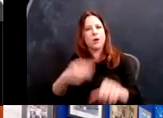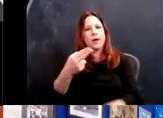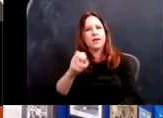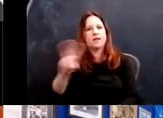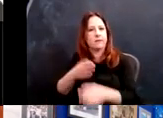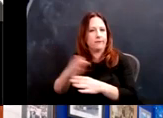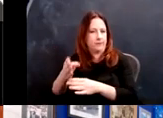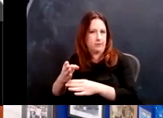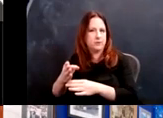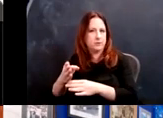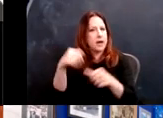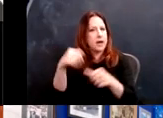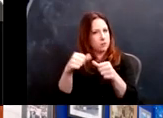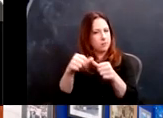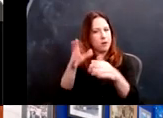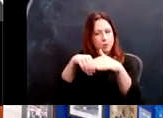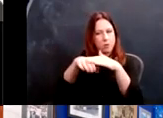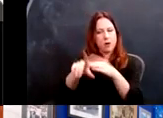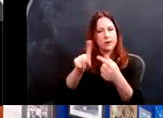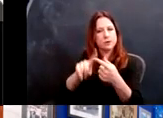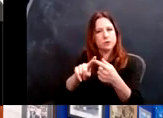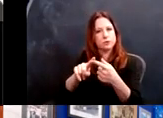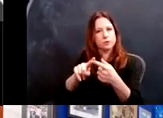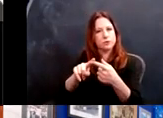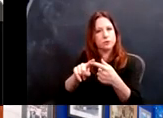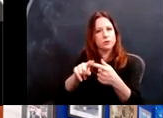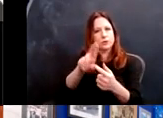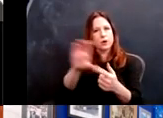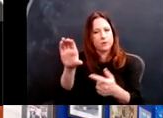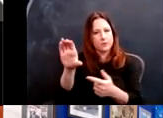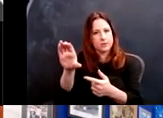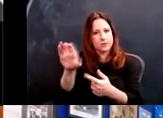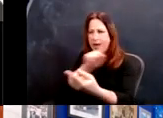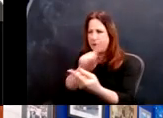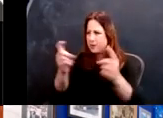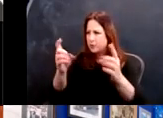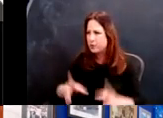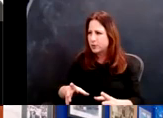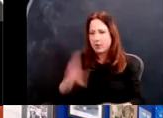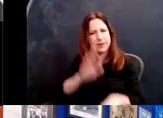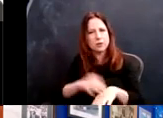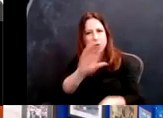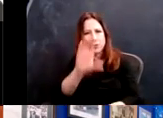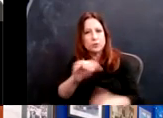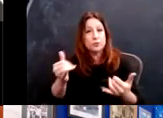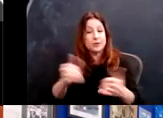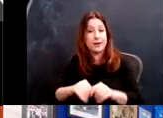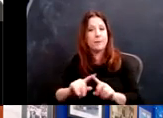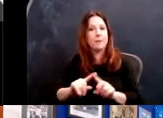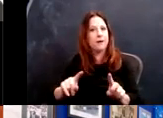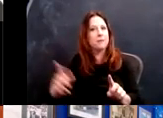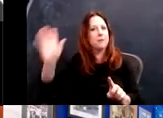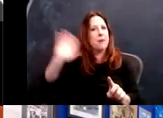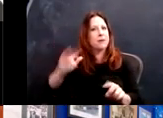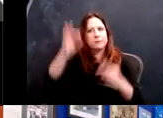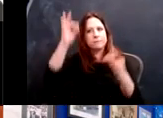walk into this center and I met the director. I believe he's on here today. What I didn't know at that time